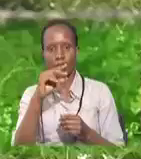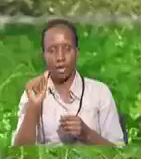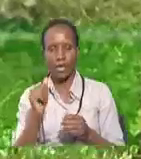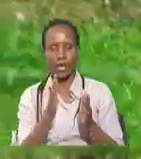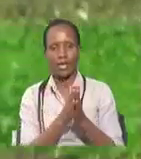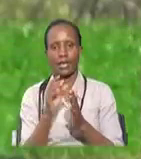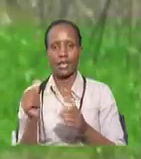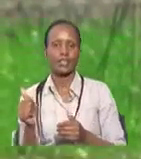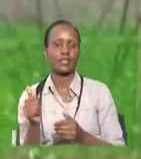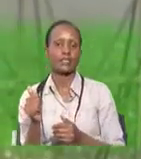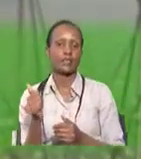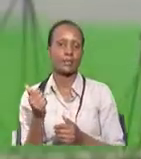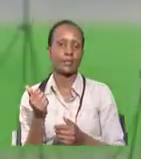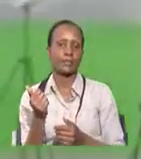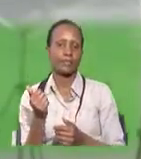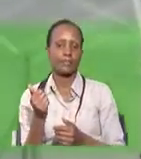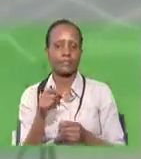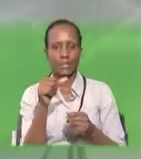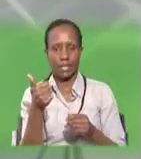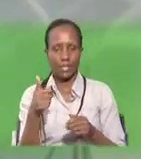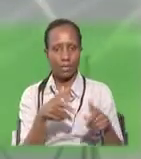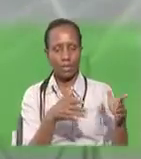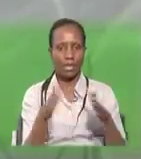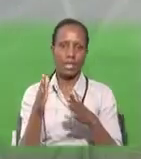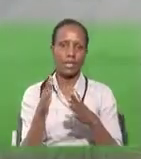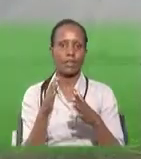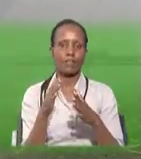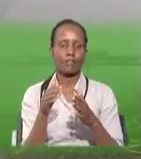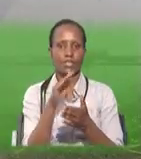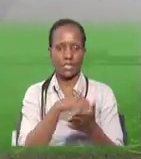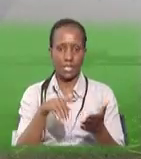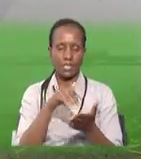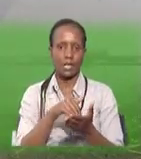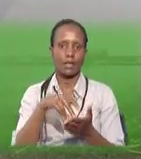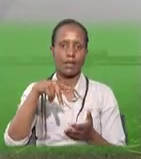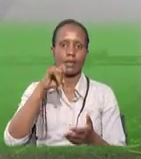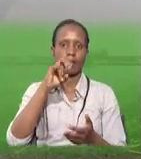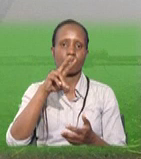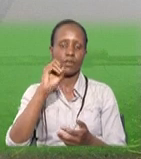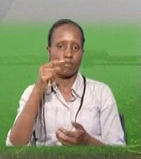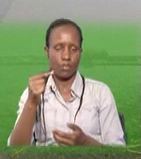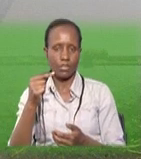Banana, among others. Another method is a center pivot sprinkler irrigation